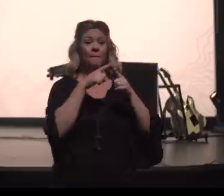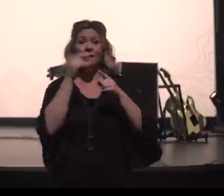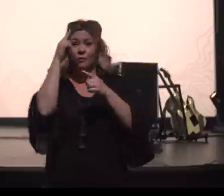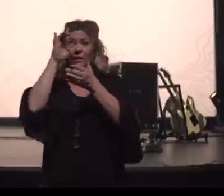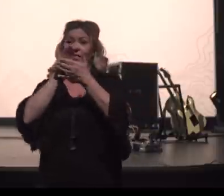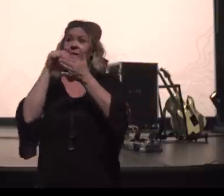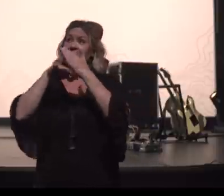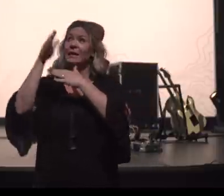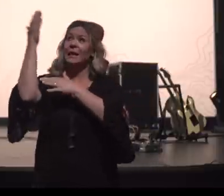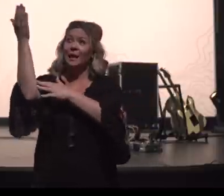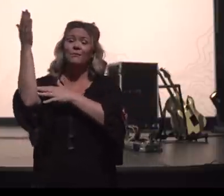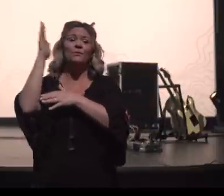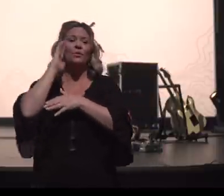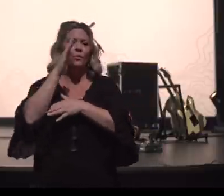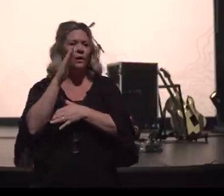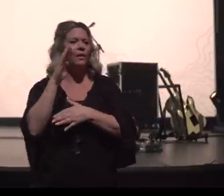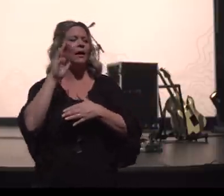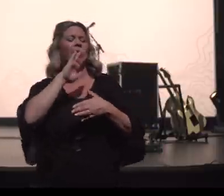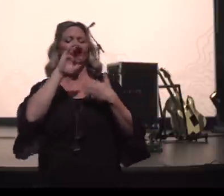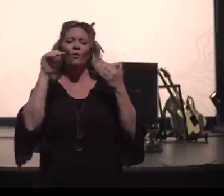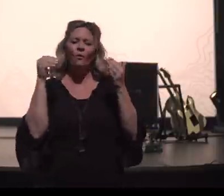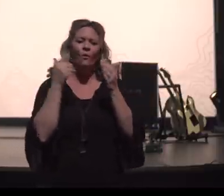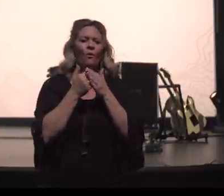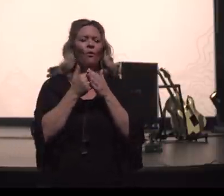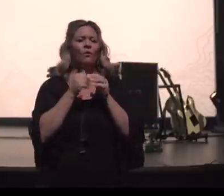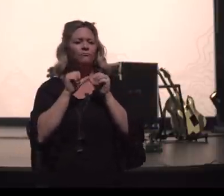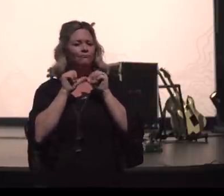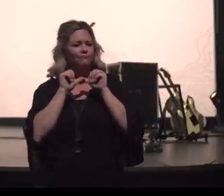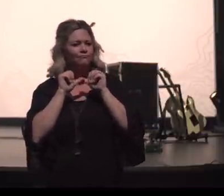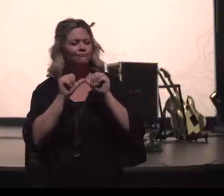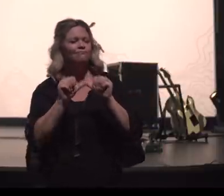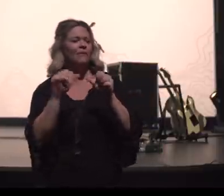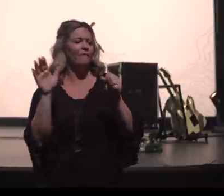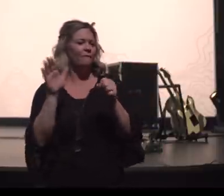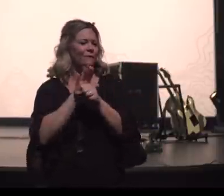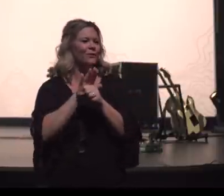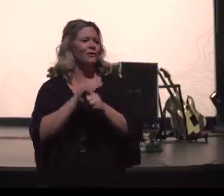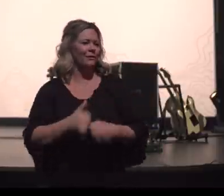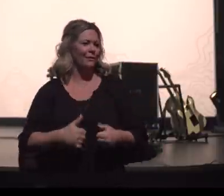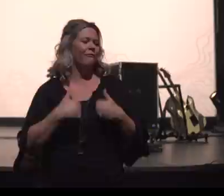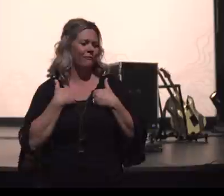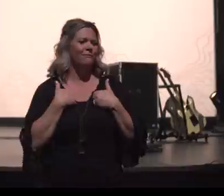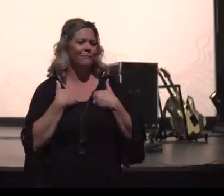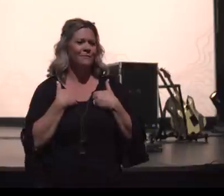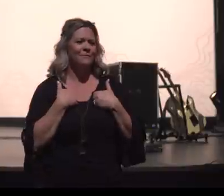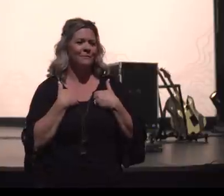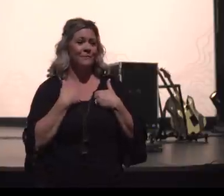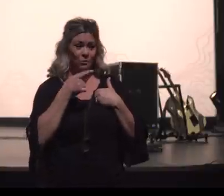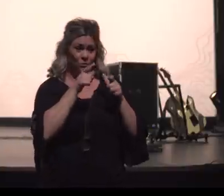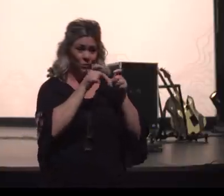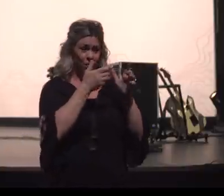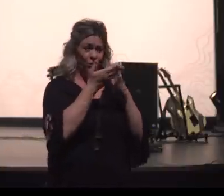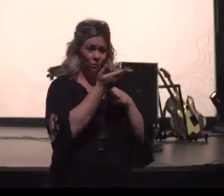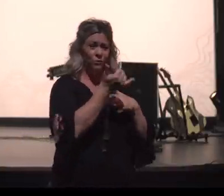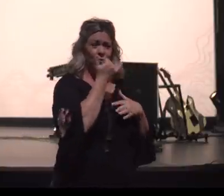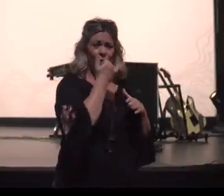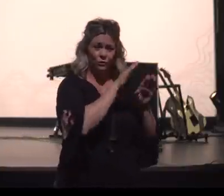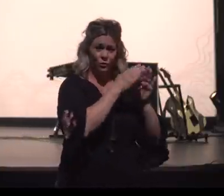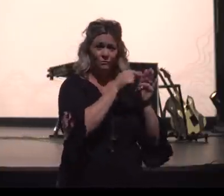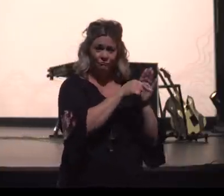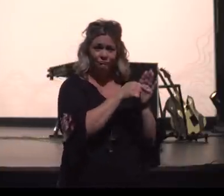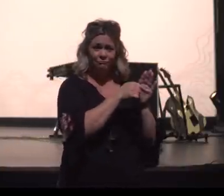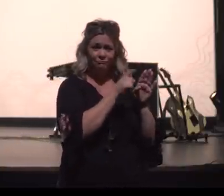have a whole and lasting life. Have you been running through the wrong door? That's the first